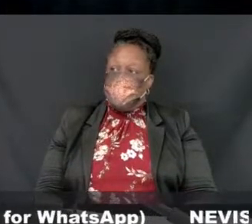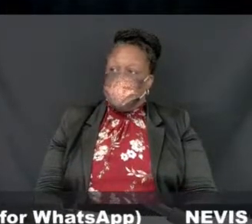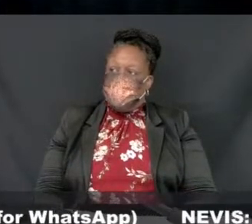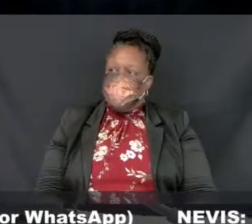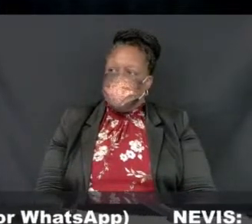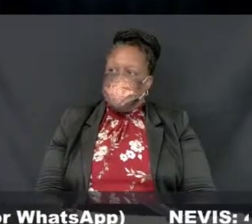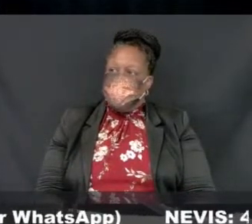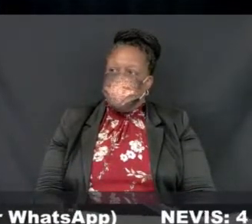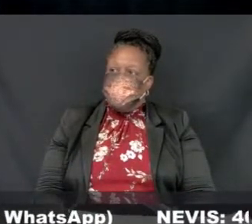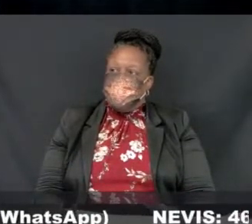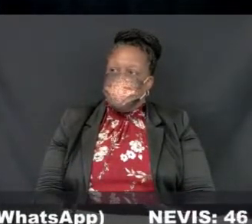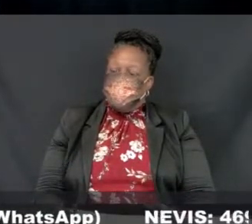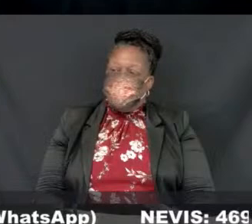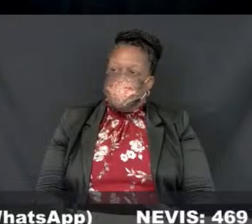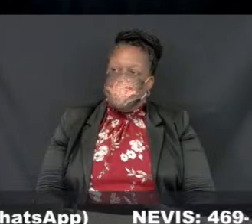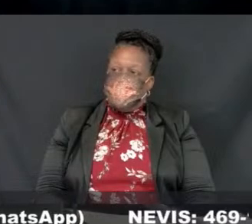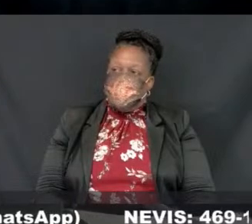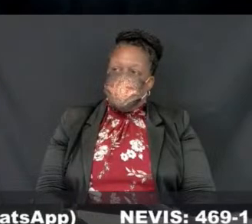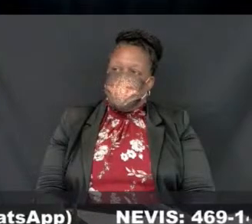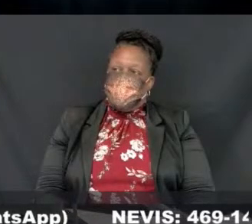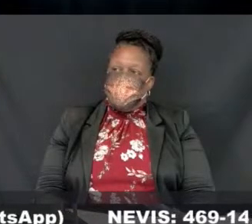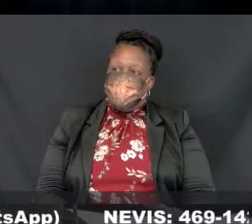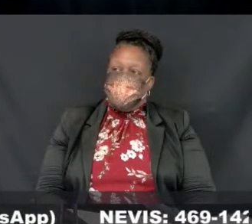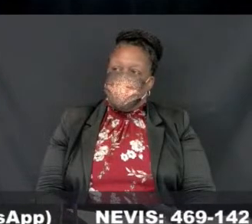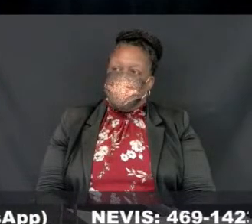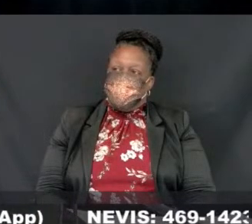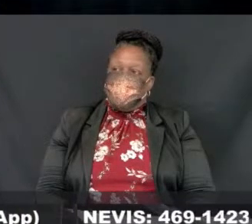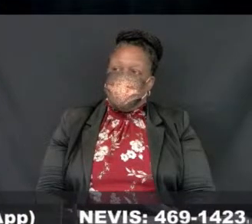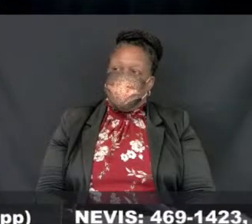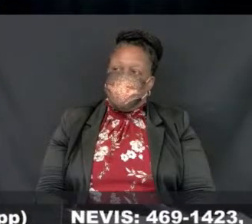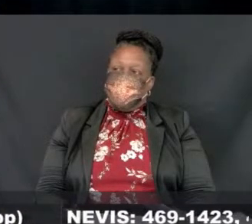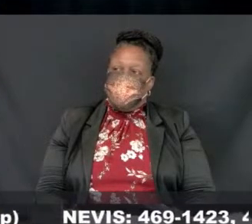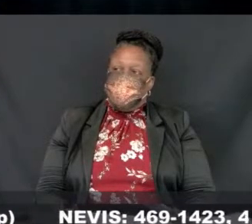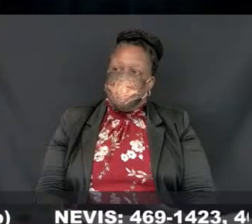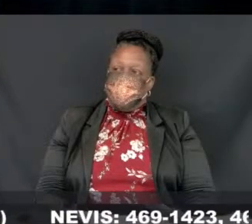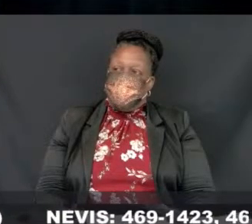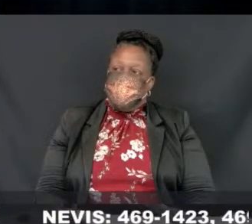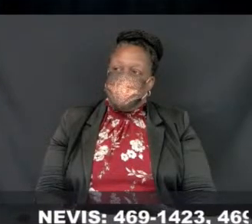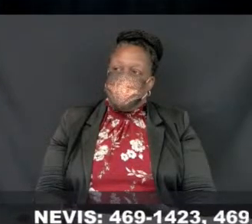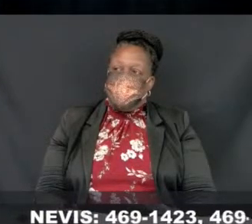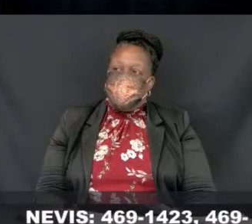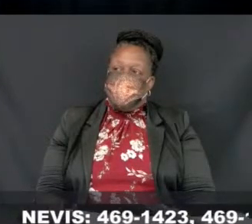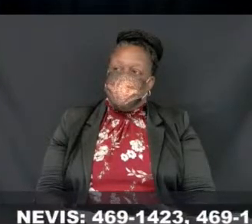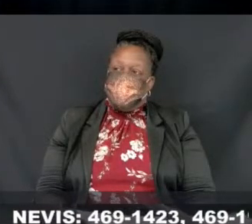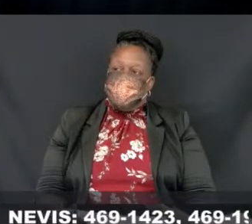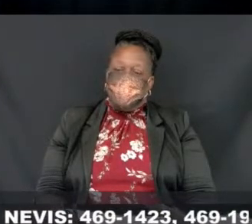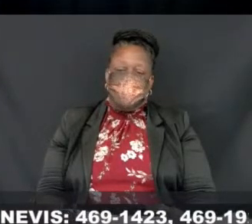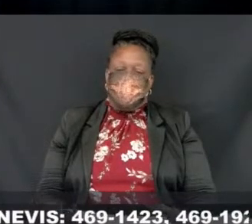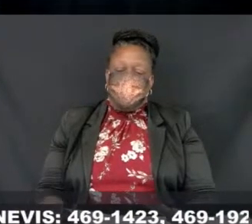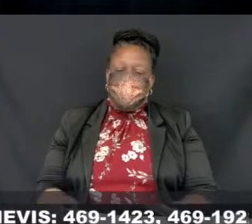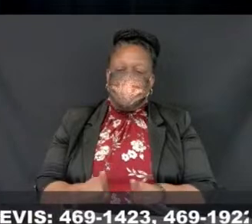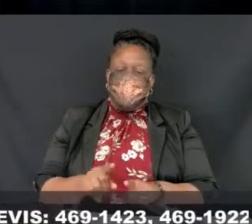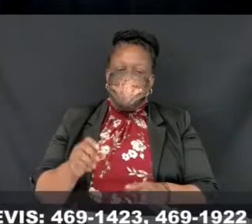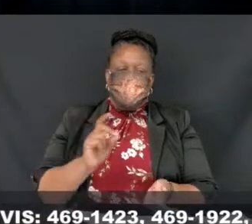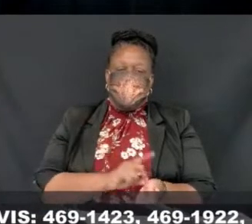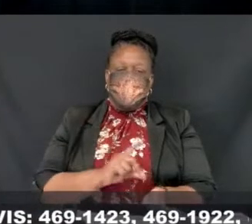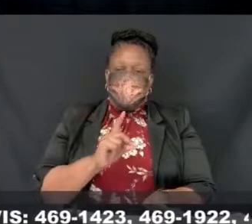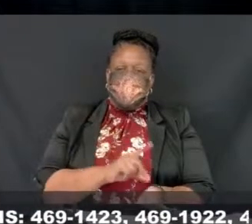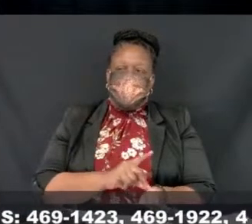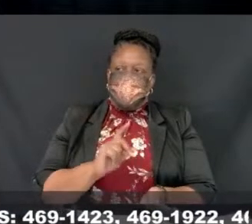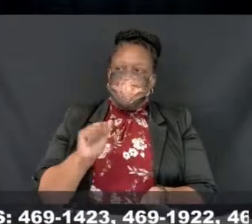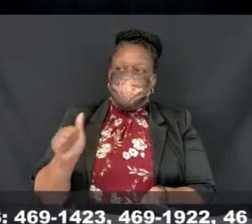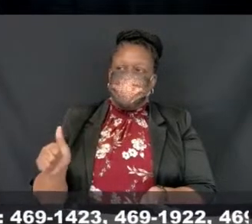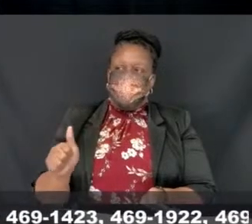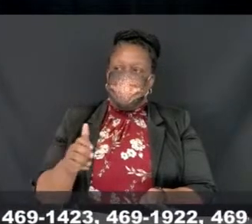task force. Dr. Hazel Laws, who is the chair of the HEOC and the co-chair of the task